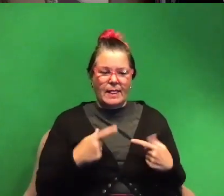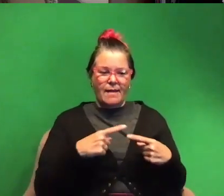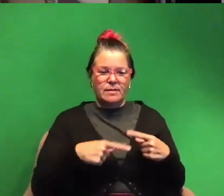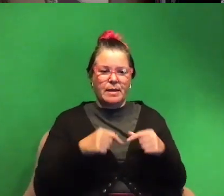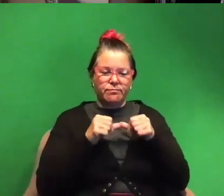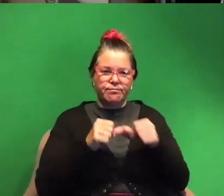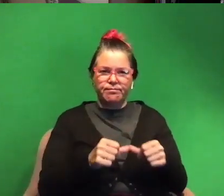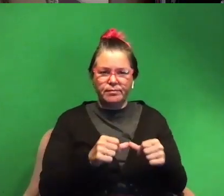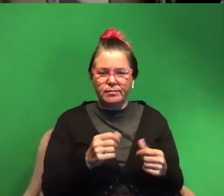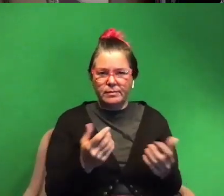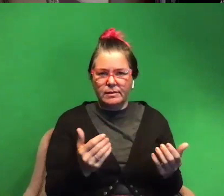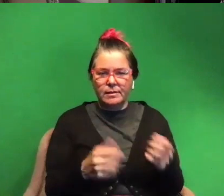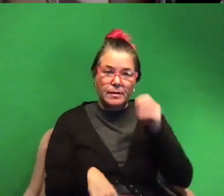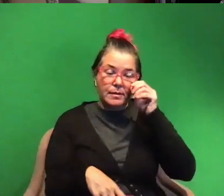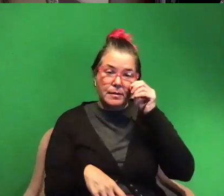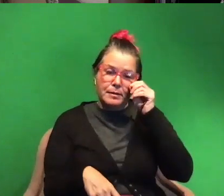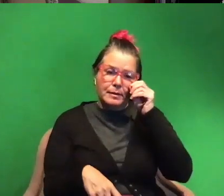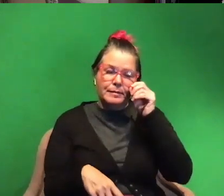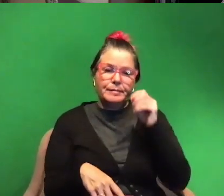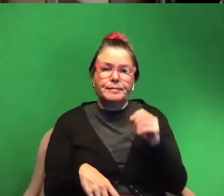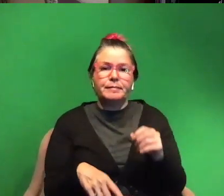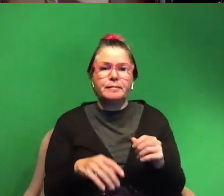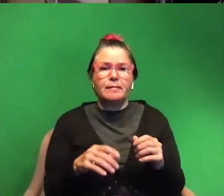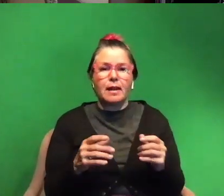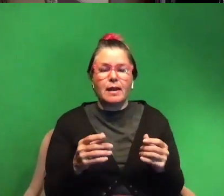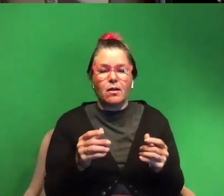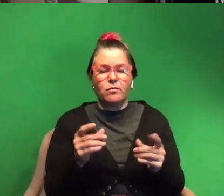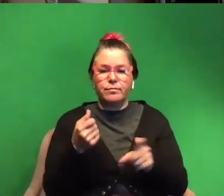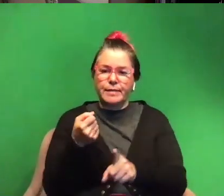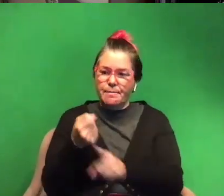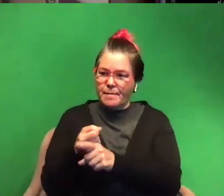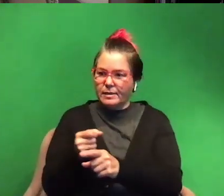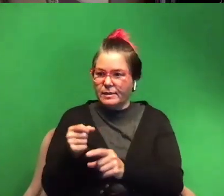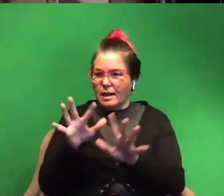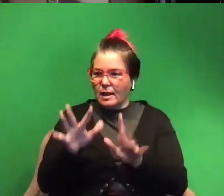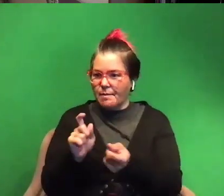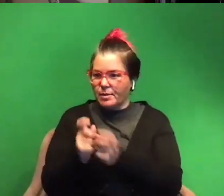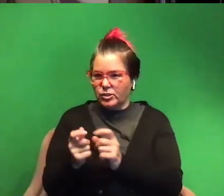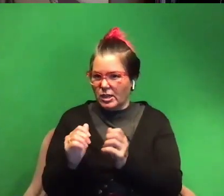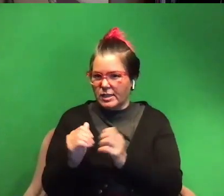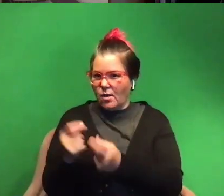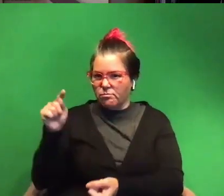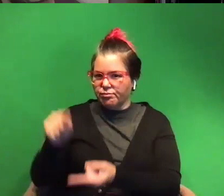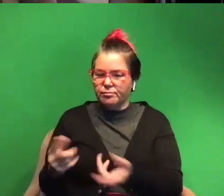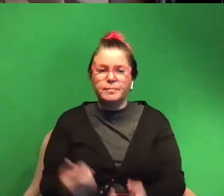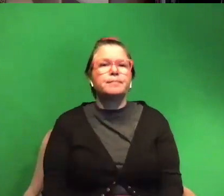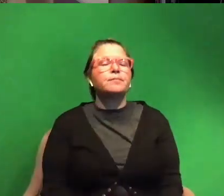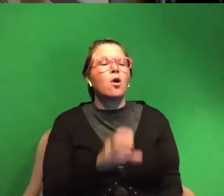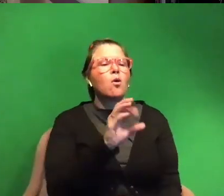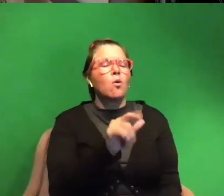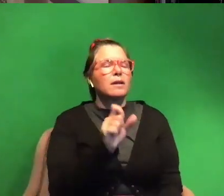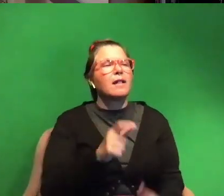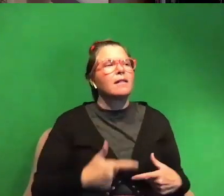species, lives, and how much of that is kind of changing with climate change? Like, what can you say about that? So corals can